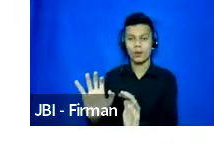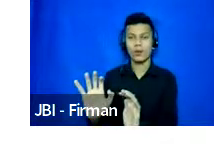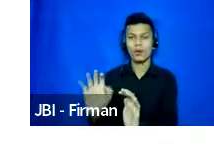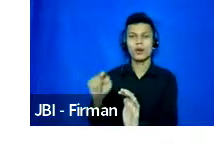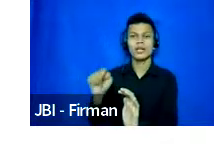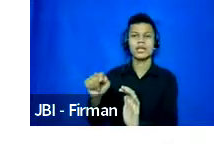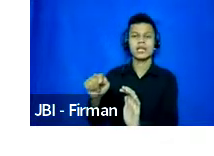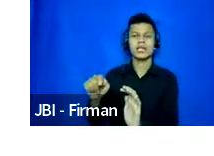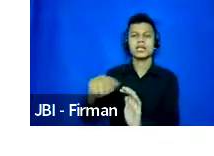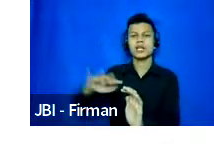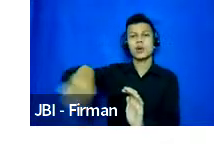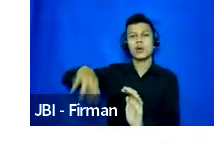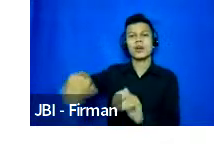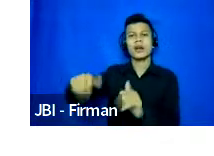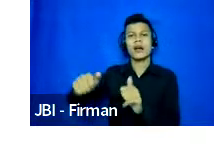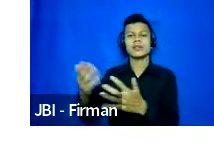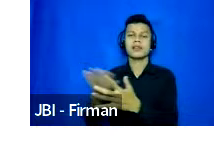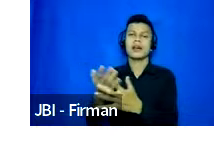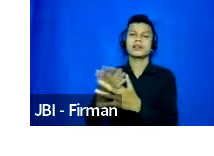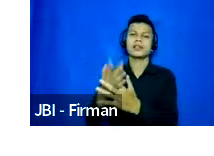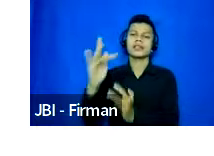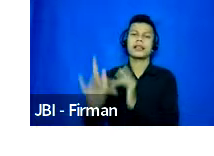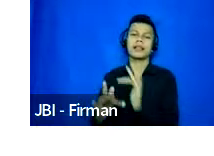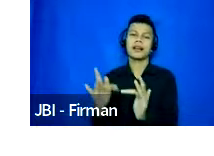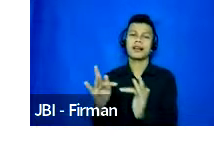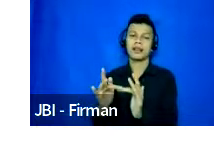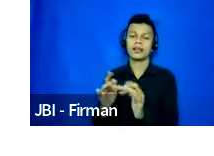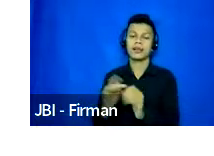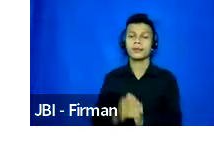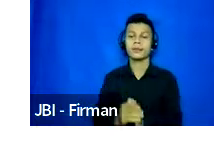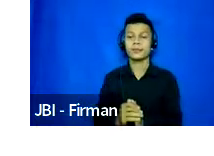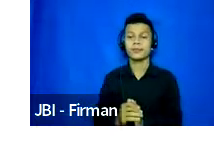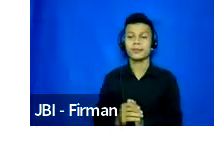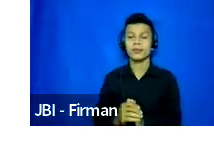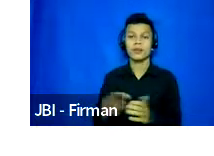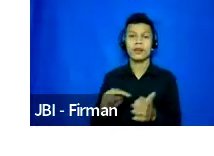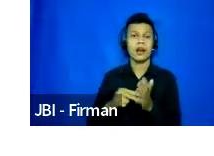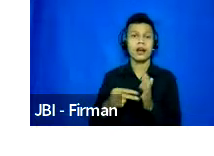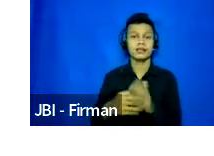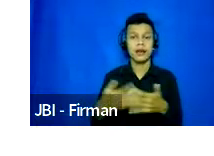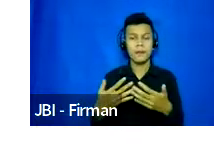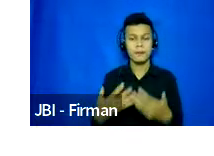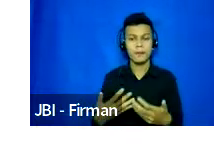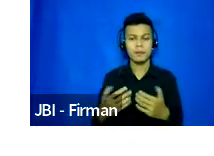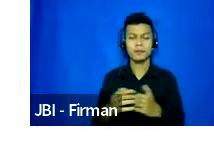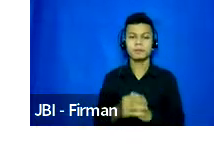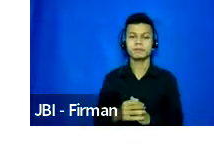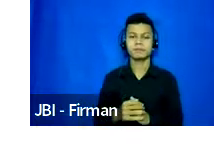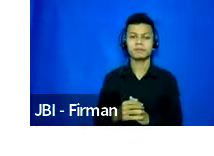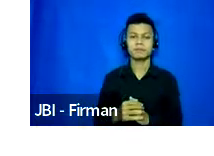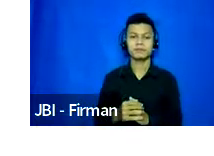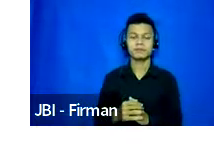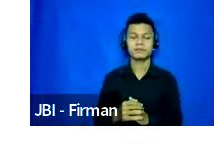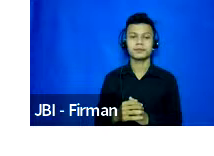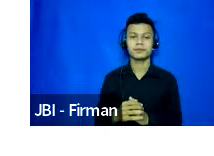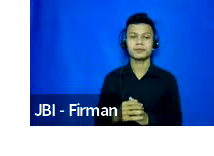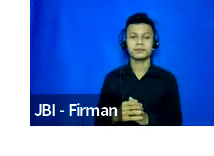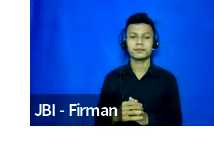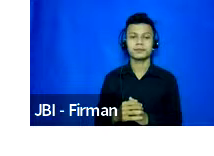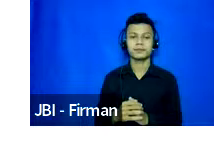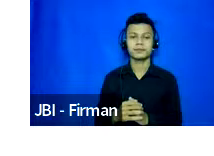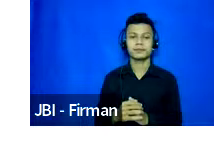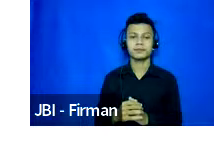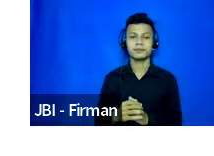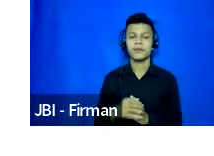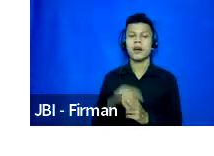internet. So even with having some of these platforms in place and having perhaps electricity, connectivity can